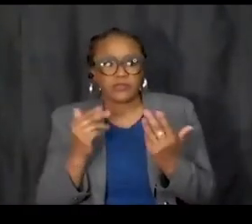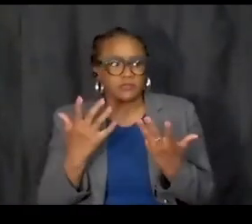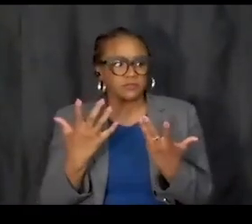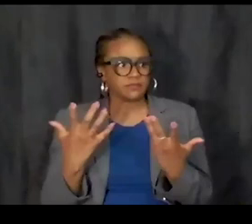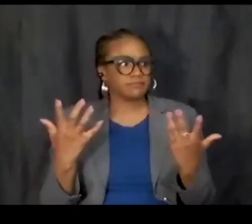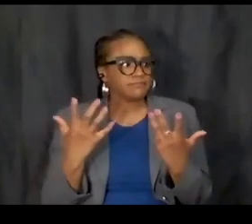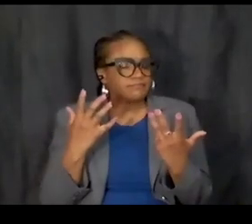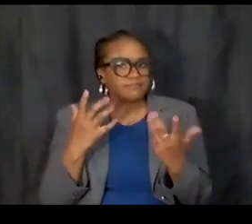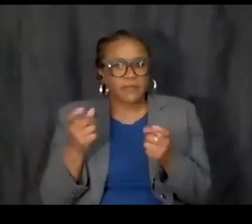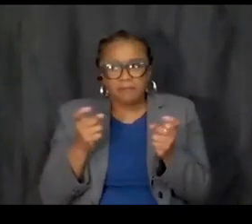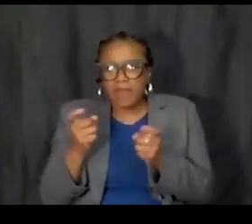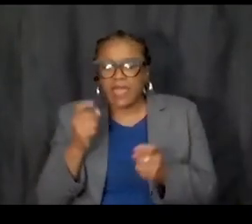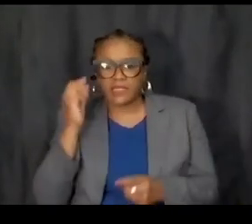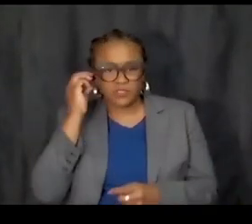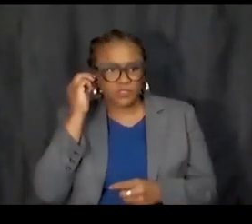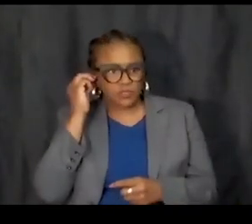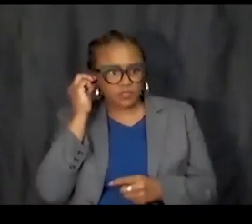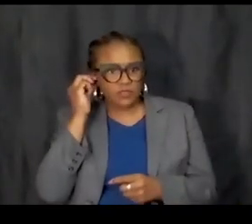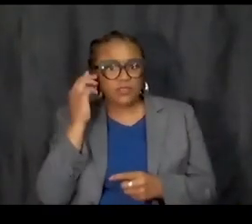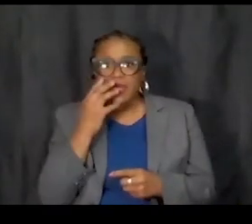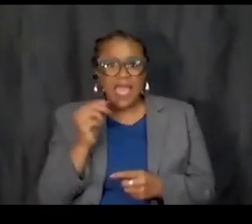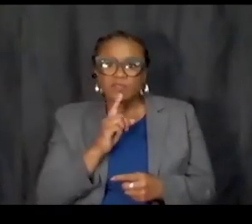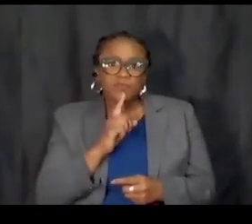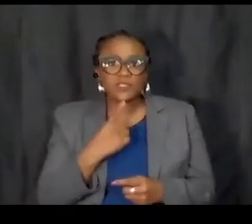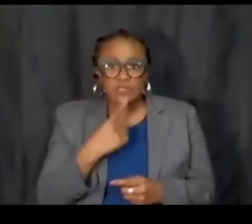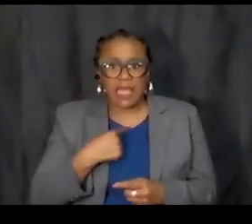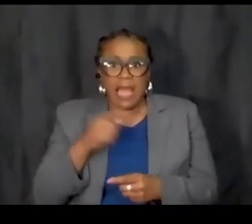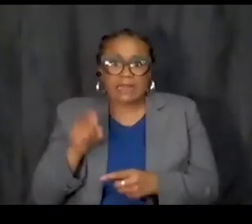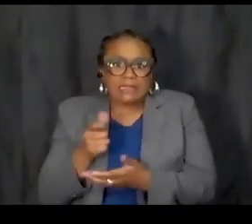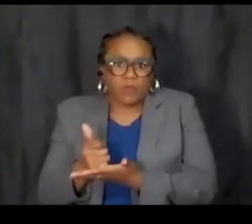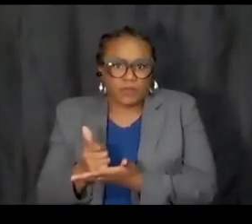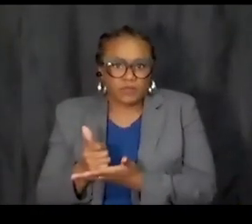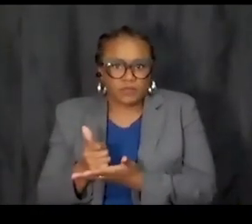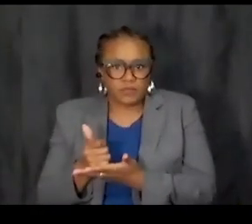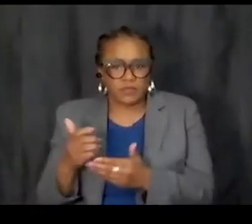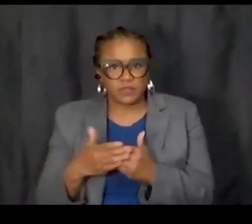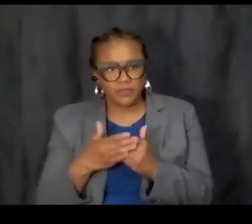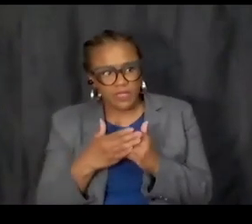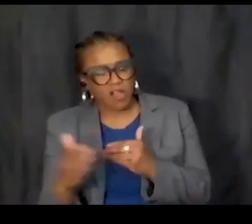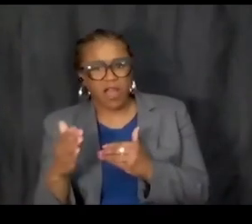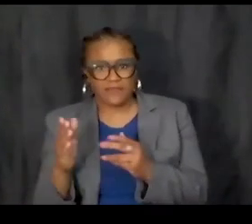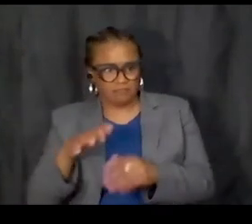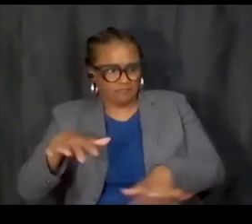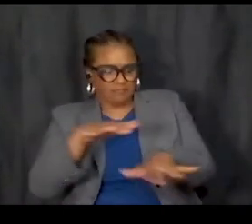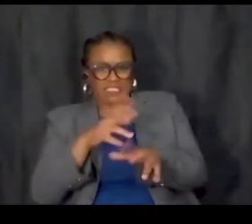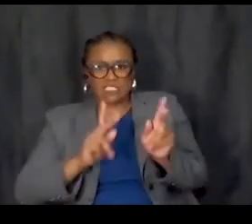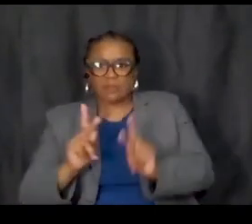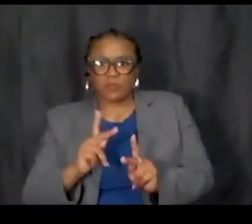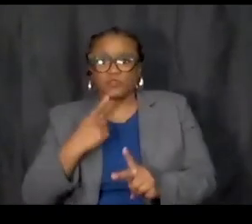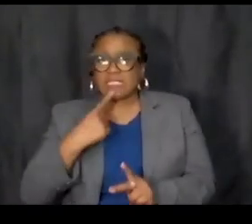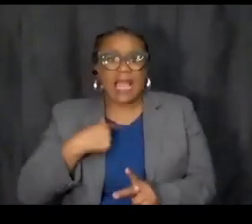and to manage. And to also say I need help, you know, beyond these people, right? To say I need